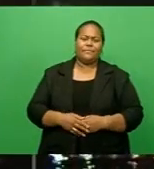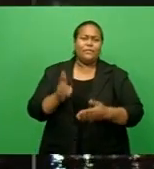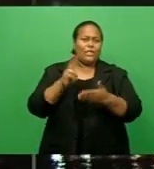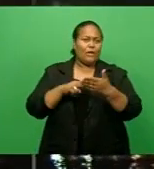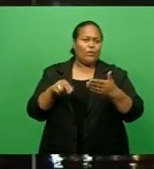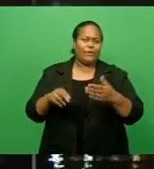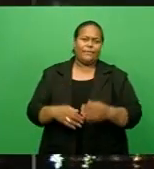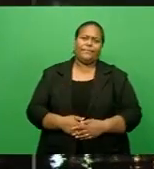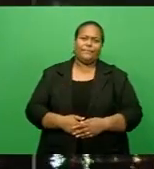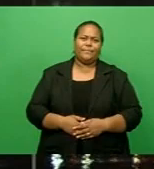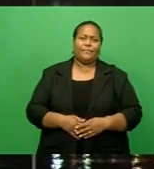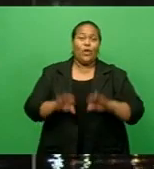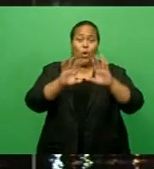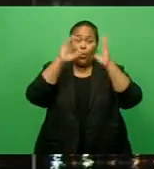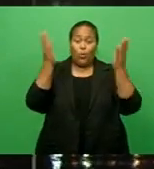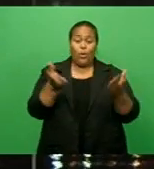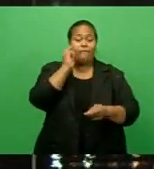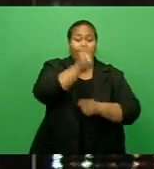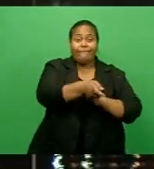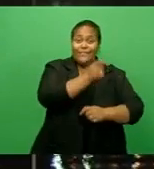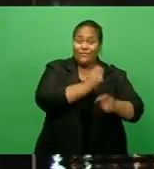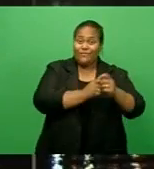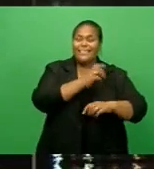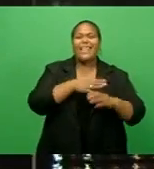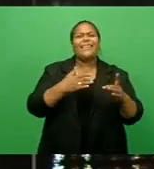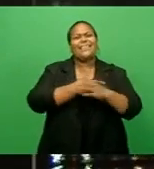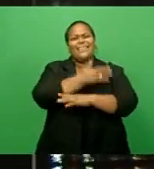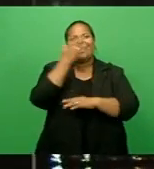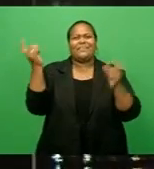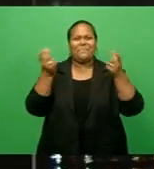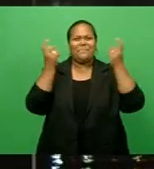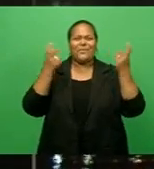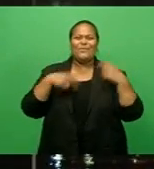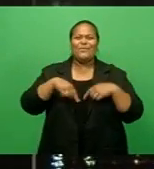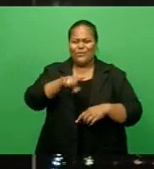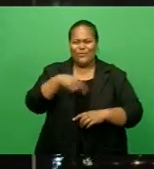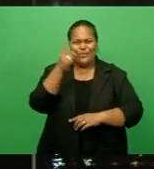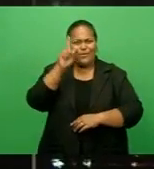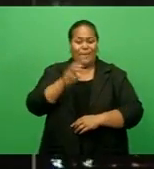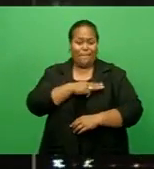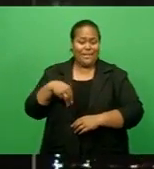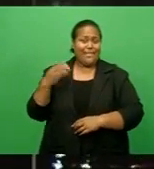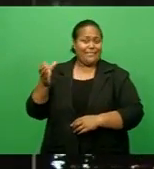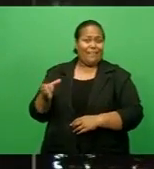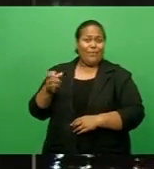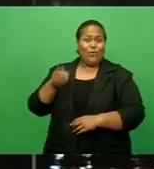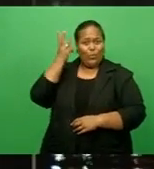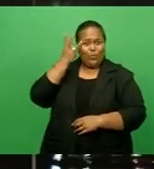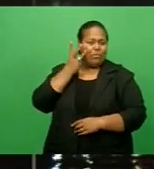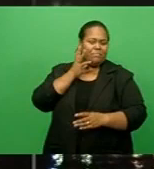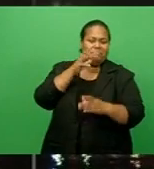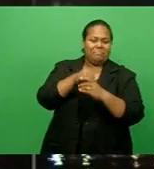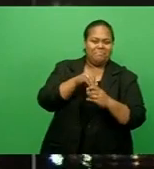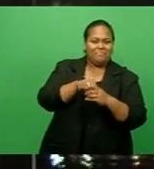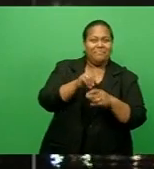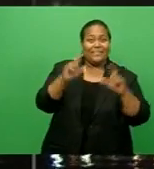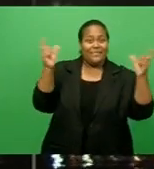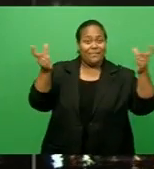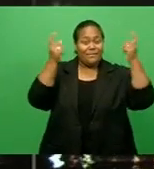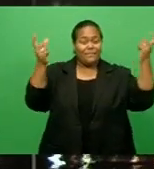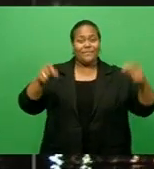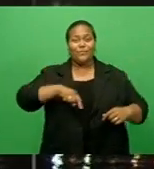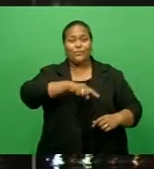Well, Fisheries Day was celebrated in Suva today. Minister for Women Miriseni Vuniwanga today was part of the celebration in